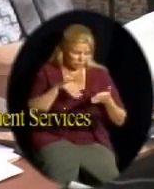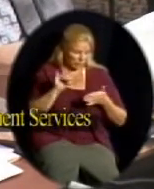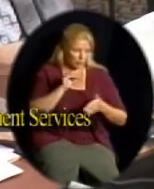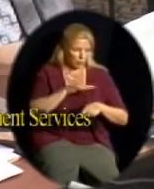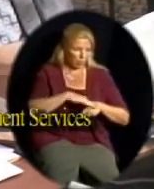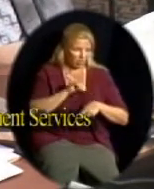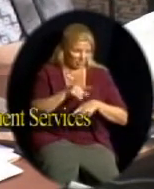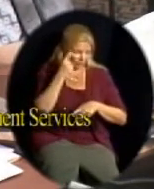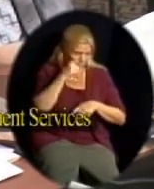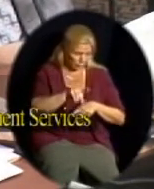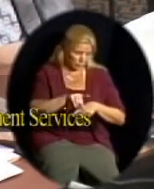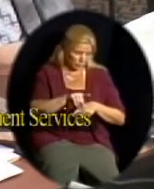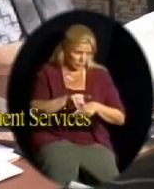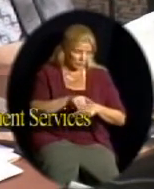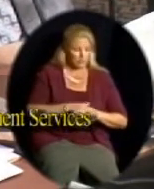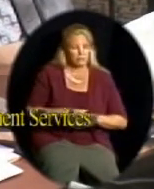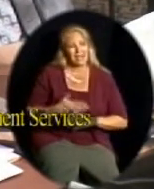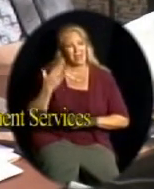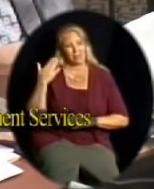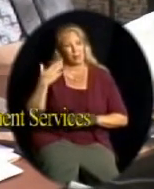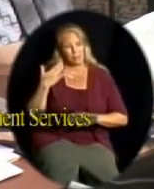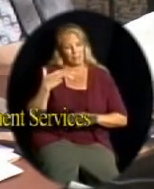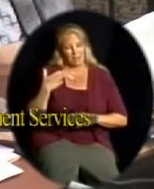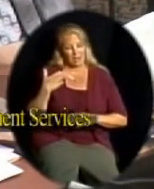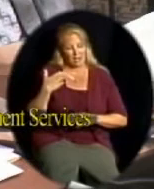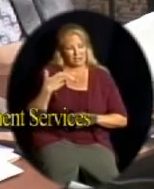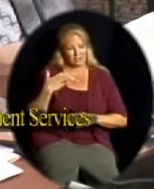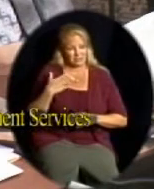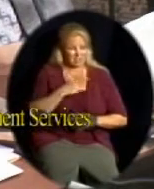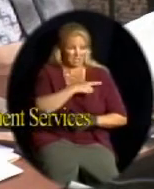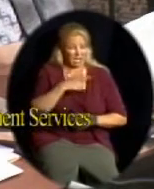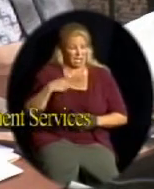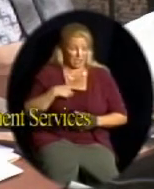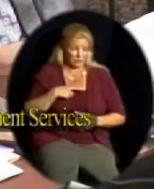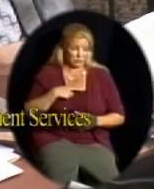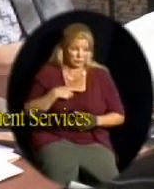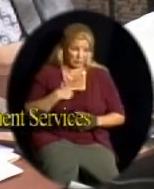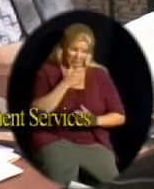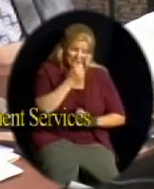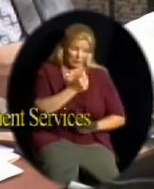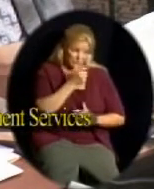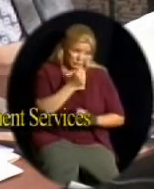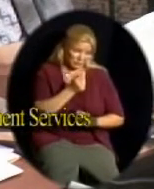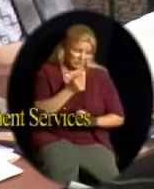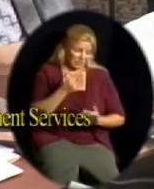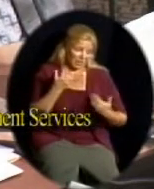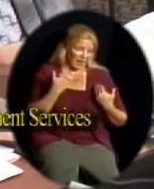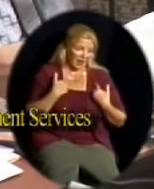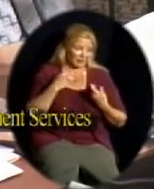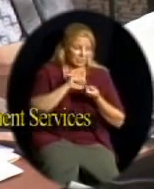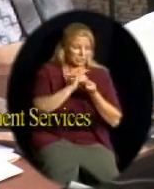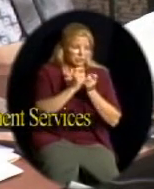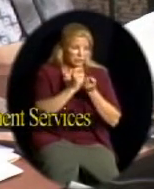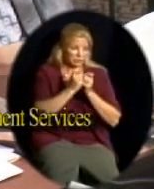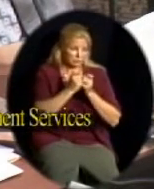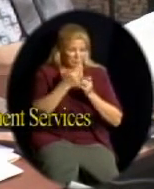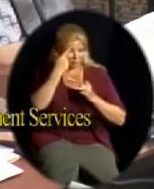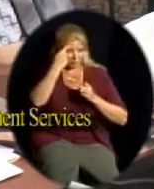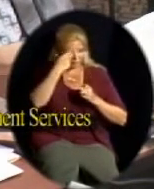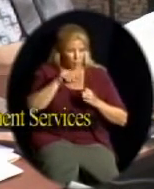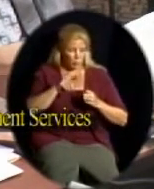been some interest on the part of the legislature in having an adjustment for